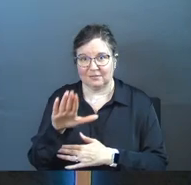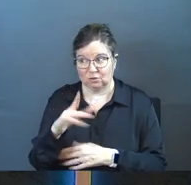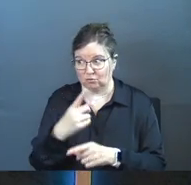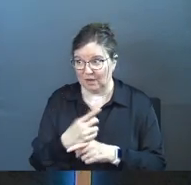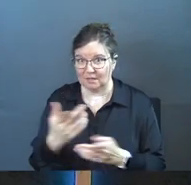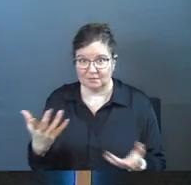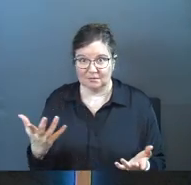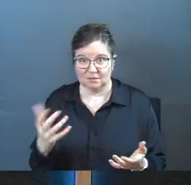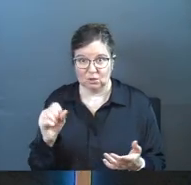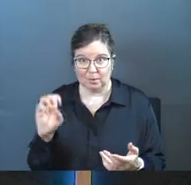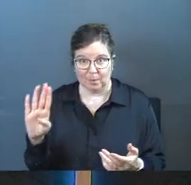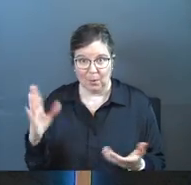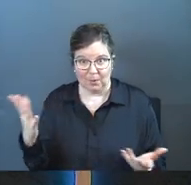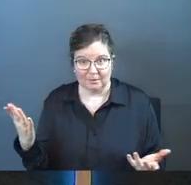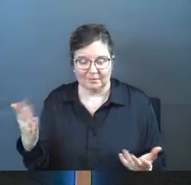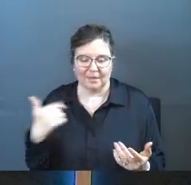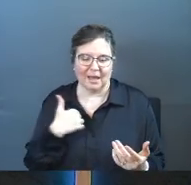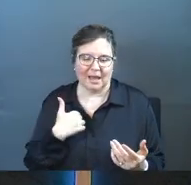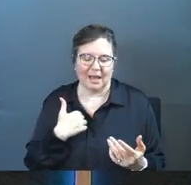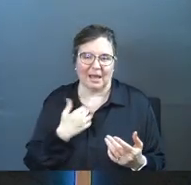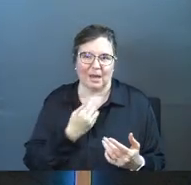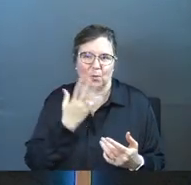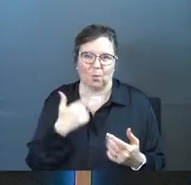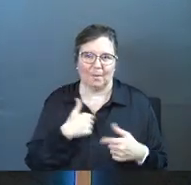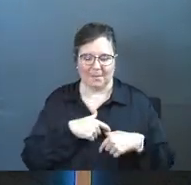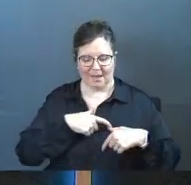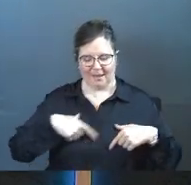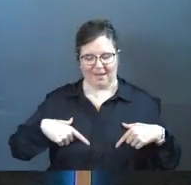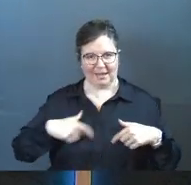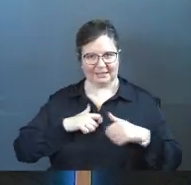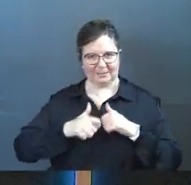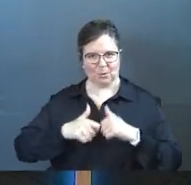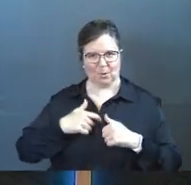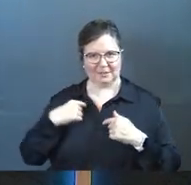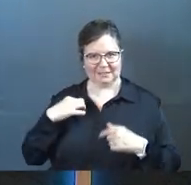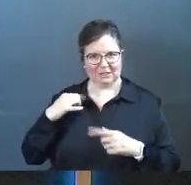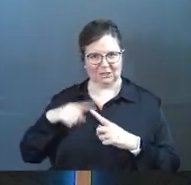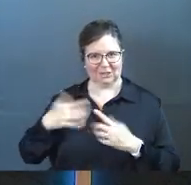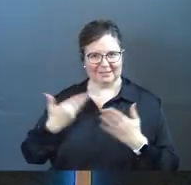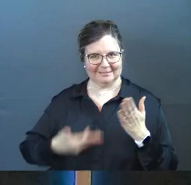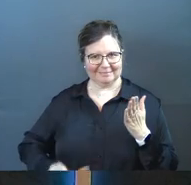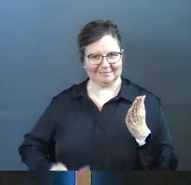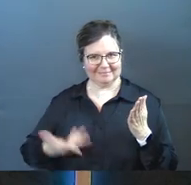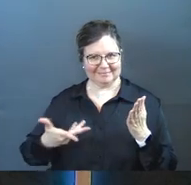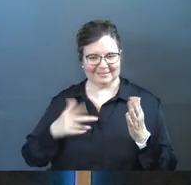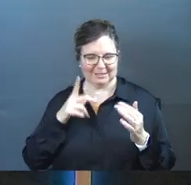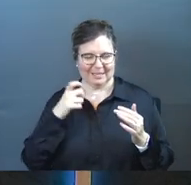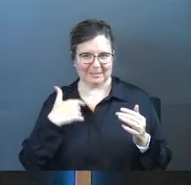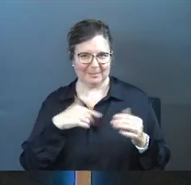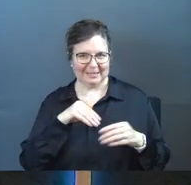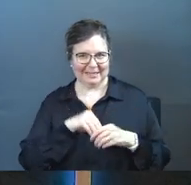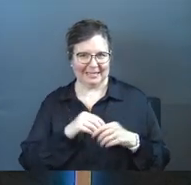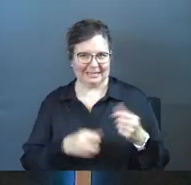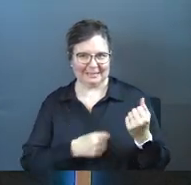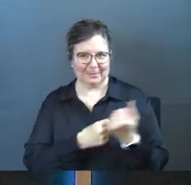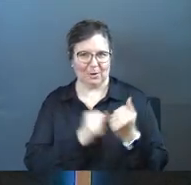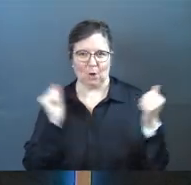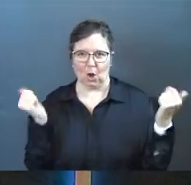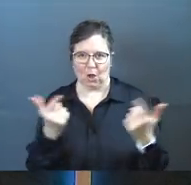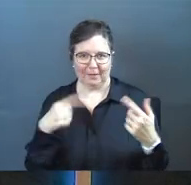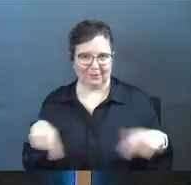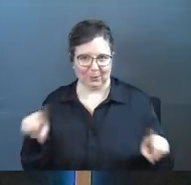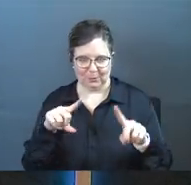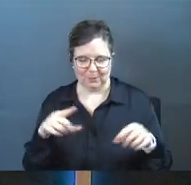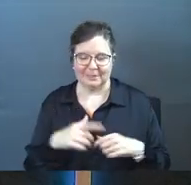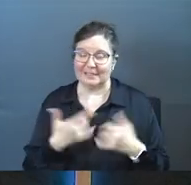afternoon, yes? Super Bowl? I wore my sports t-shirt just to be in support of all of